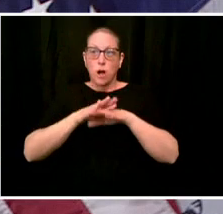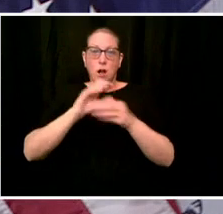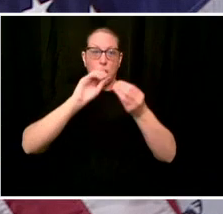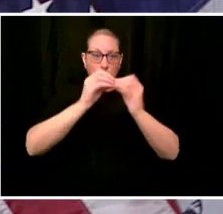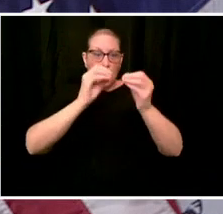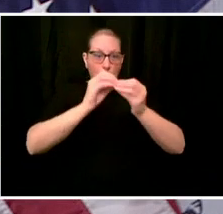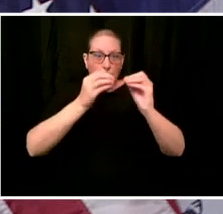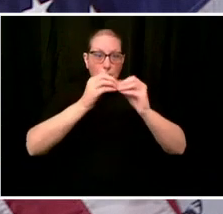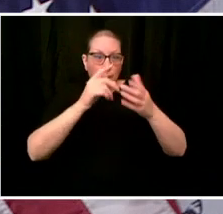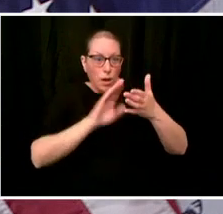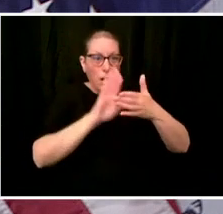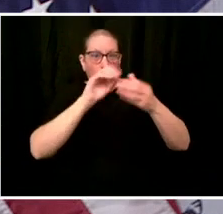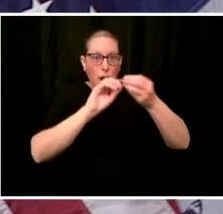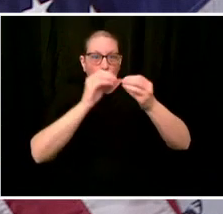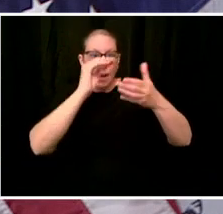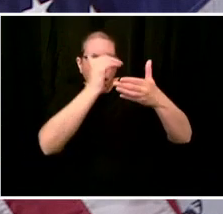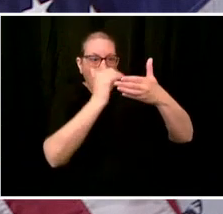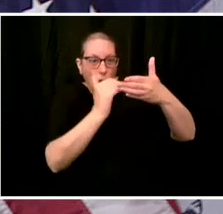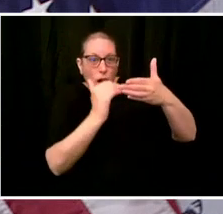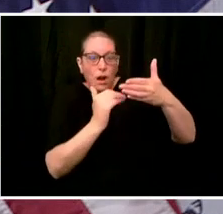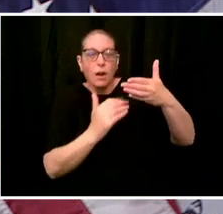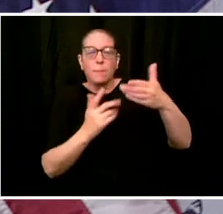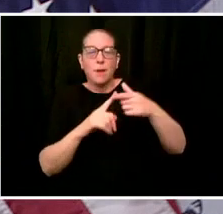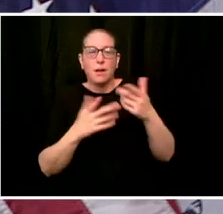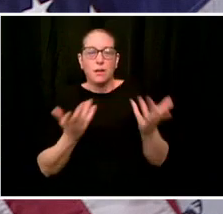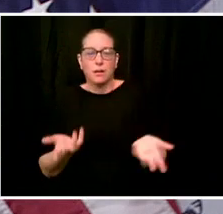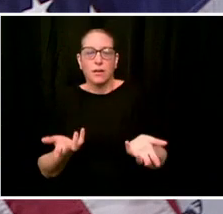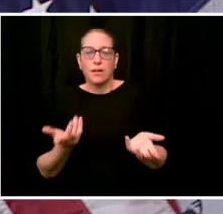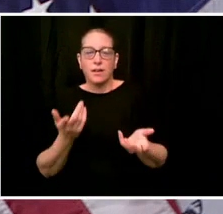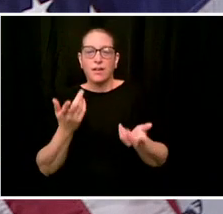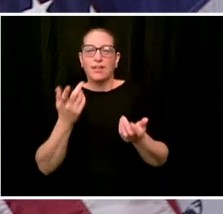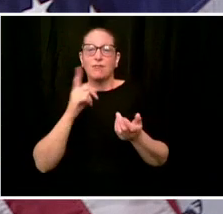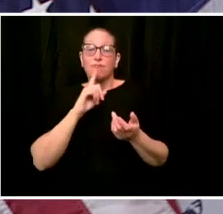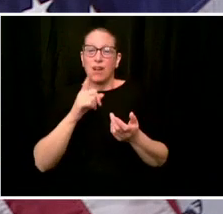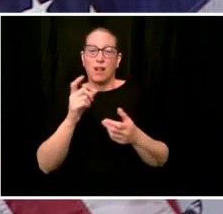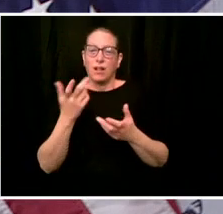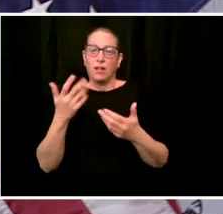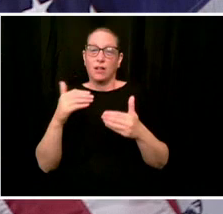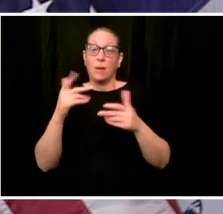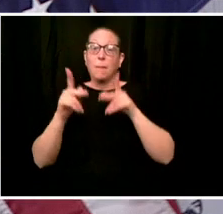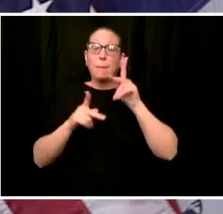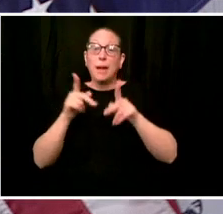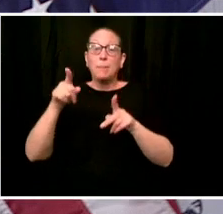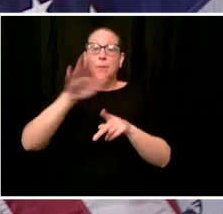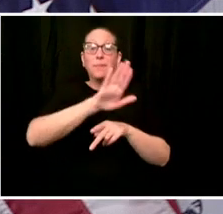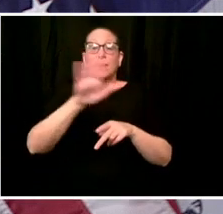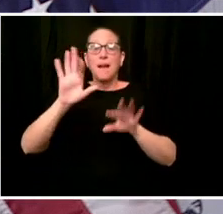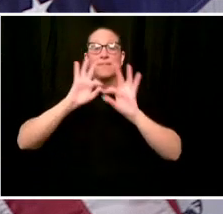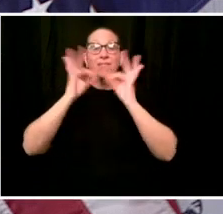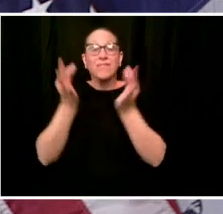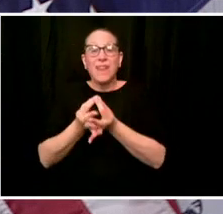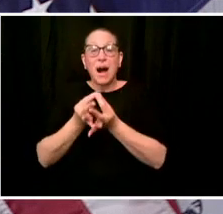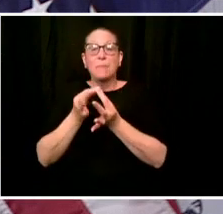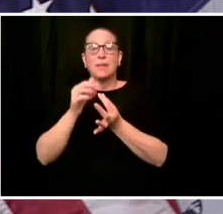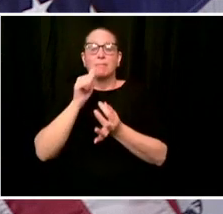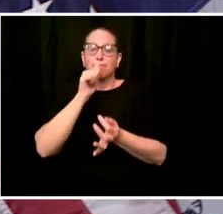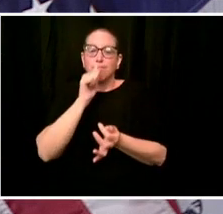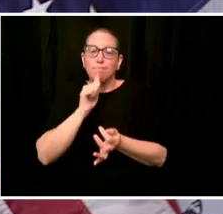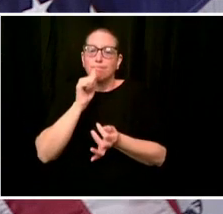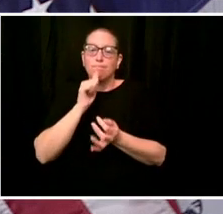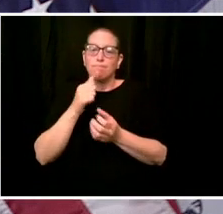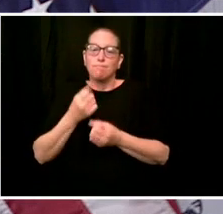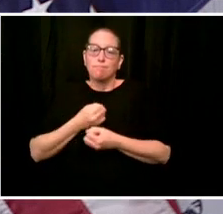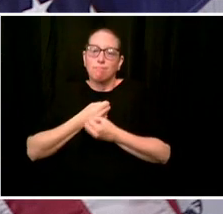and the families who are suffering right now. And so to me, it in the end is very human. And it's every neighborhood of the